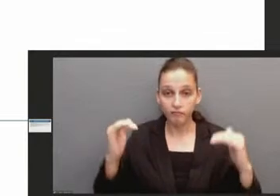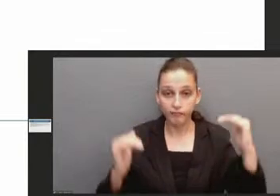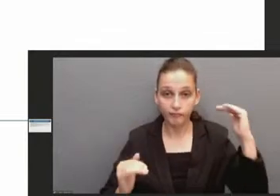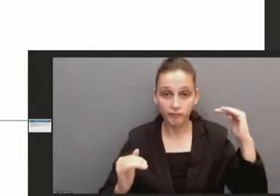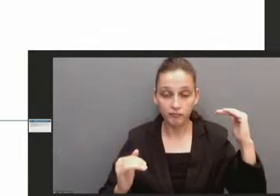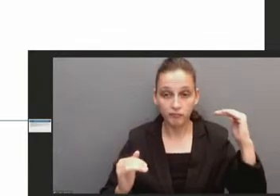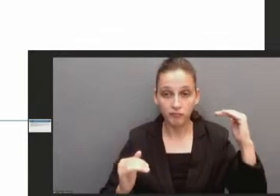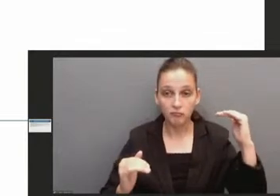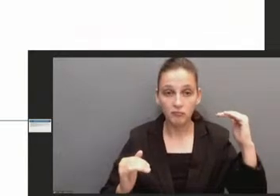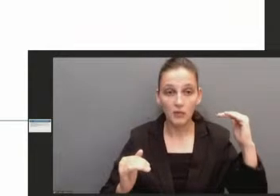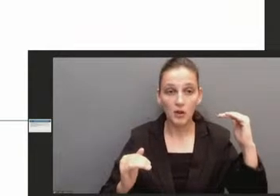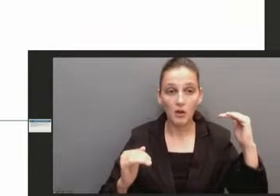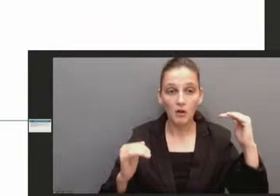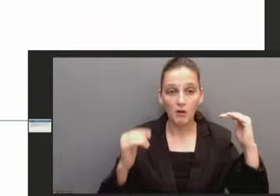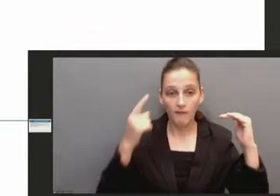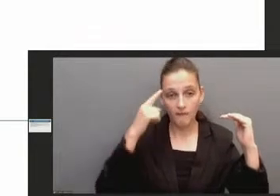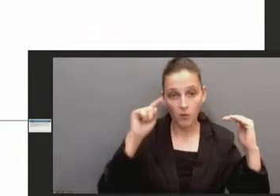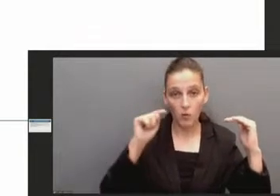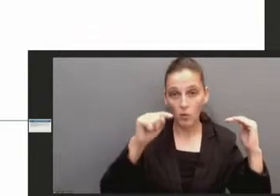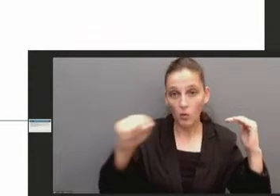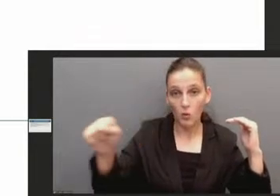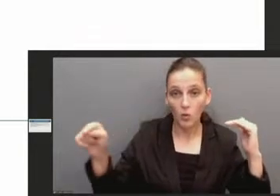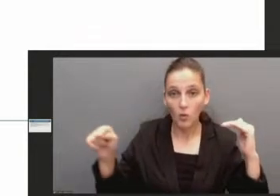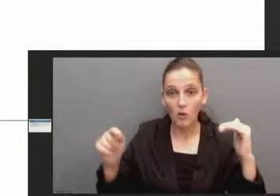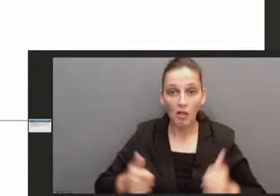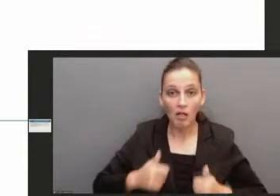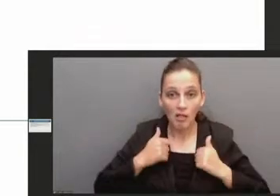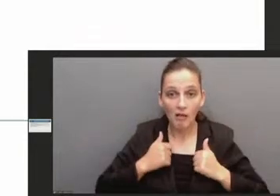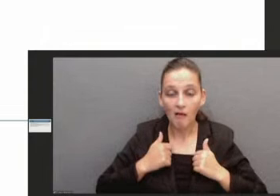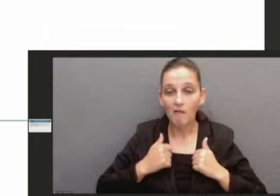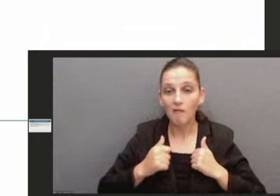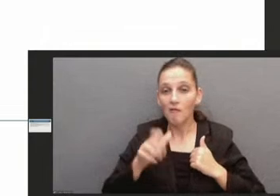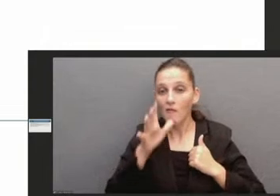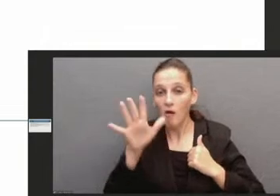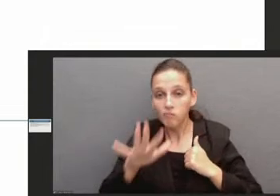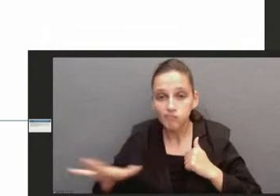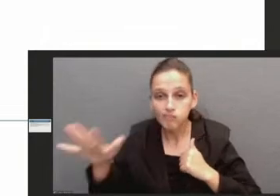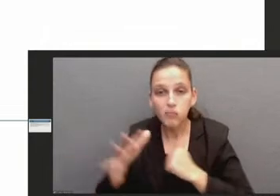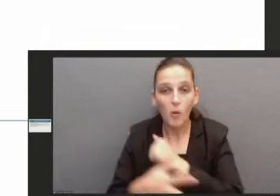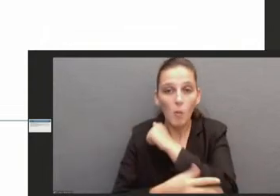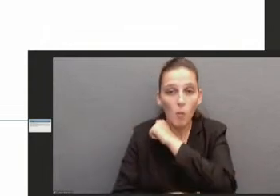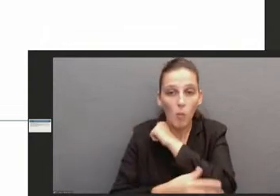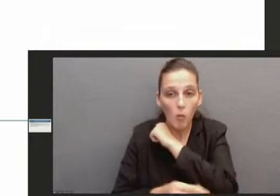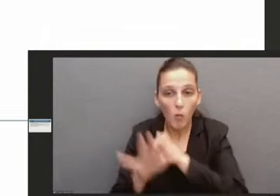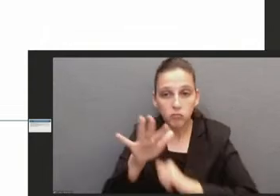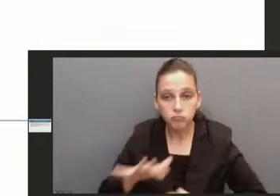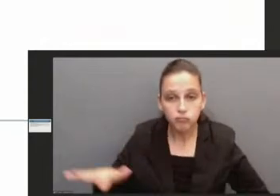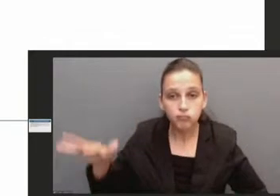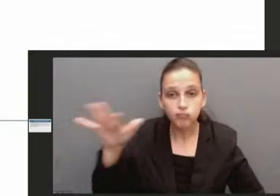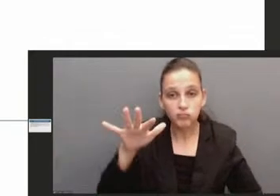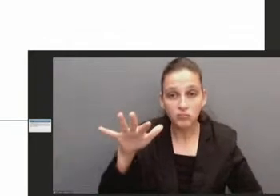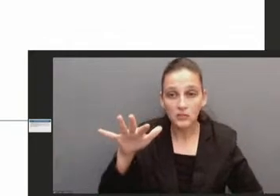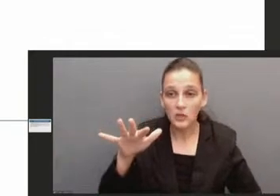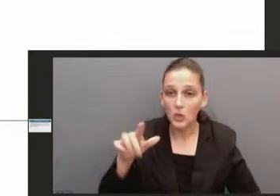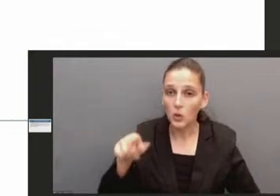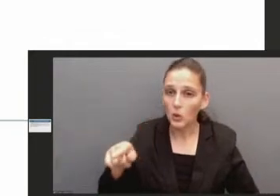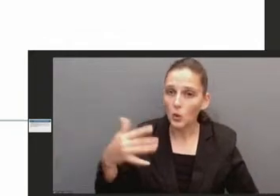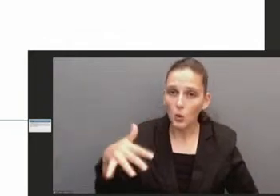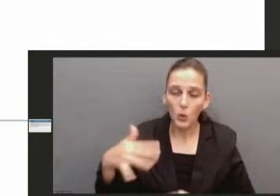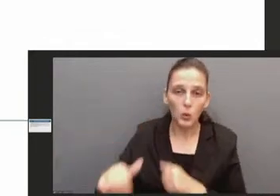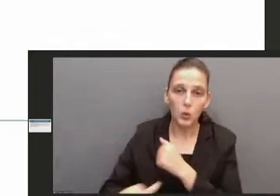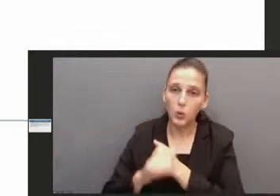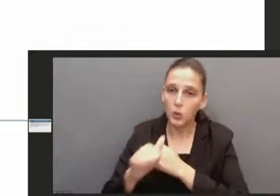for entities that are in rural, poor, minority populations in the country are under threat and need to